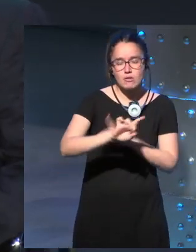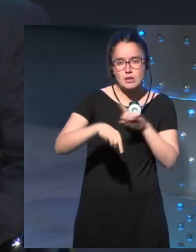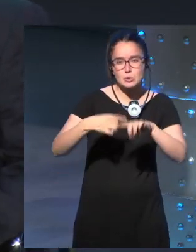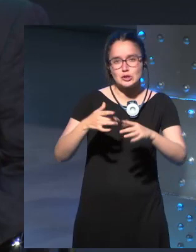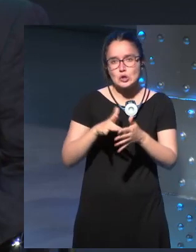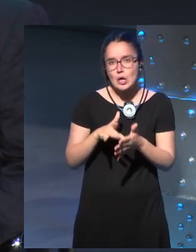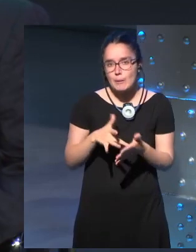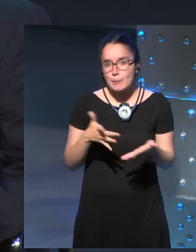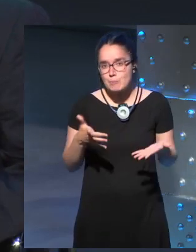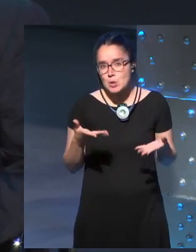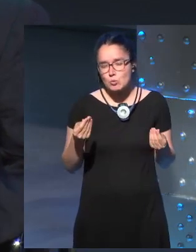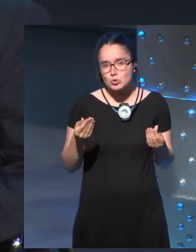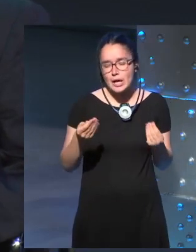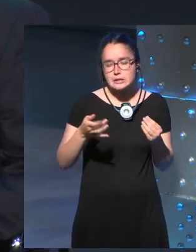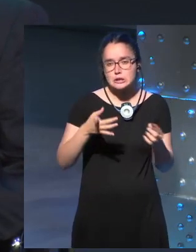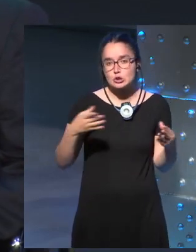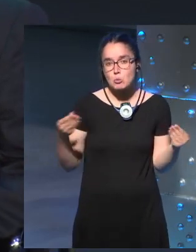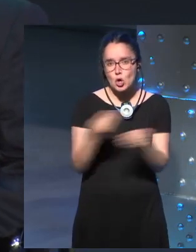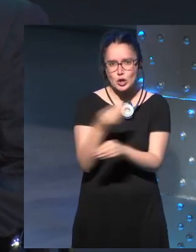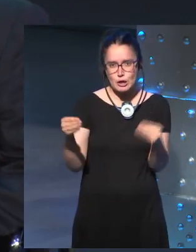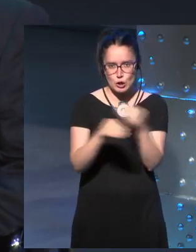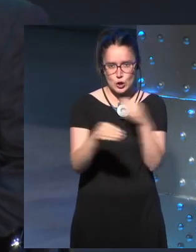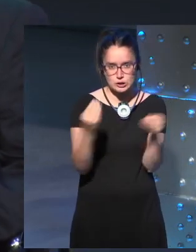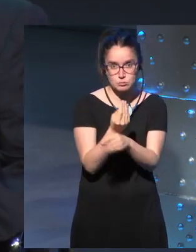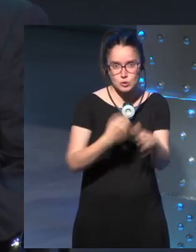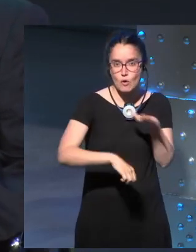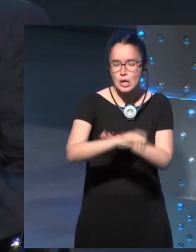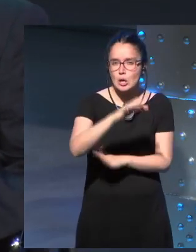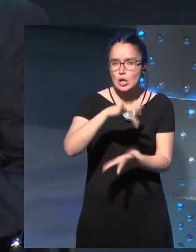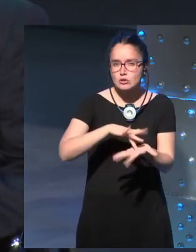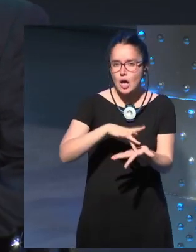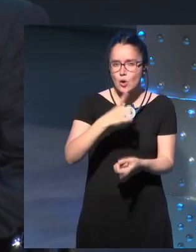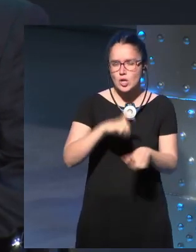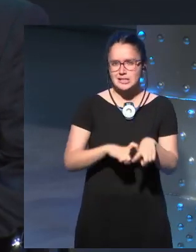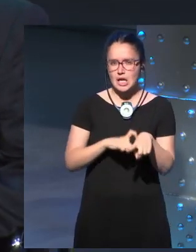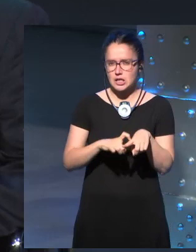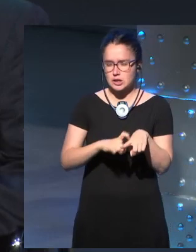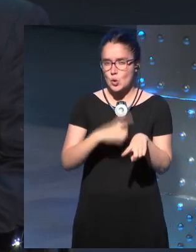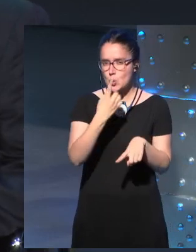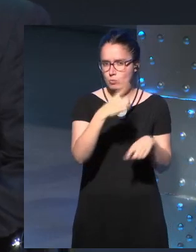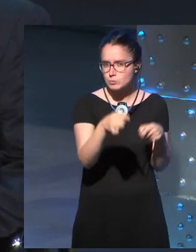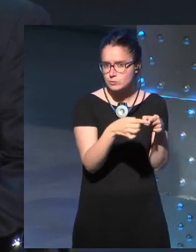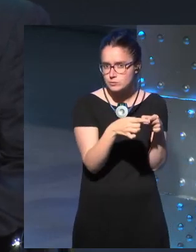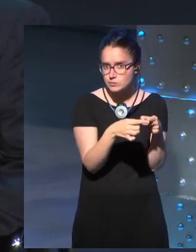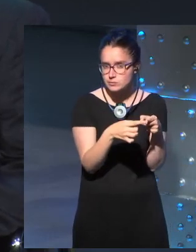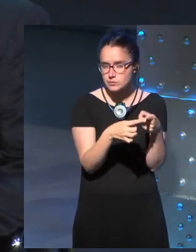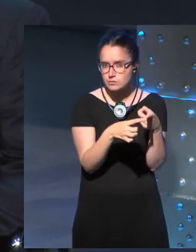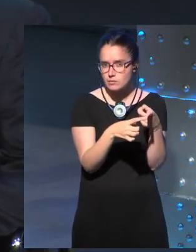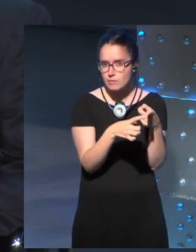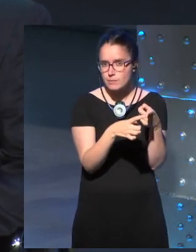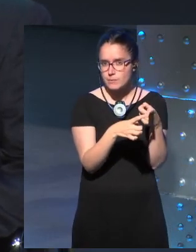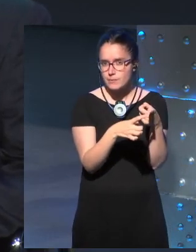that football is dressed with many contradictions because it has different characteristics. First of